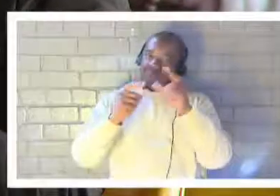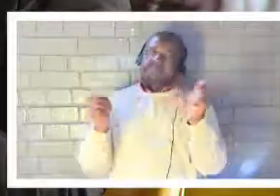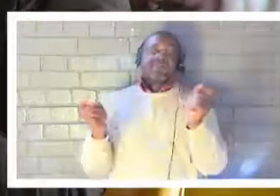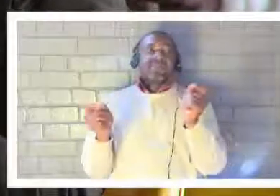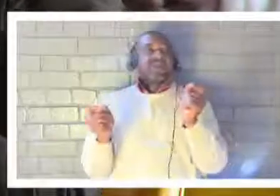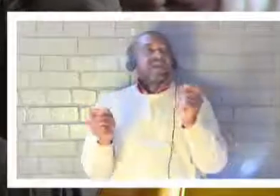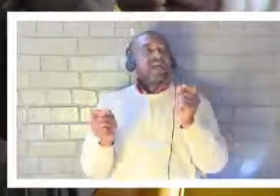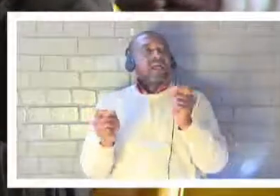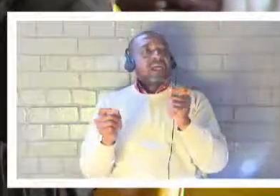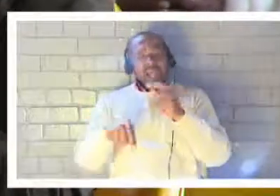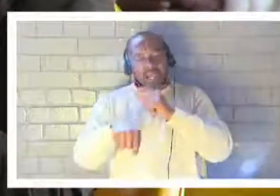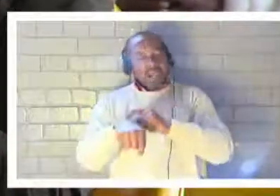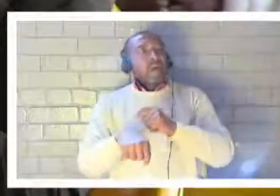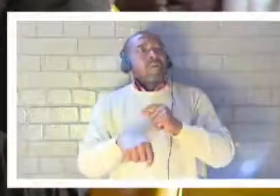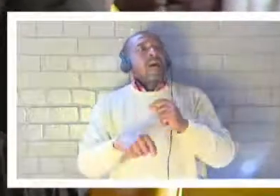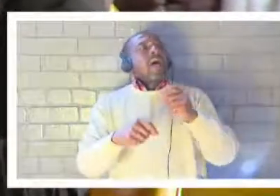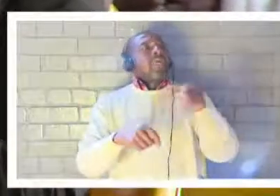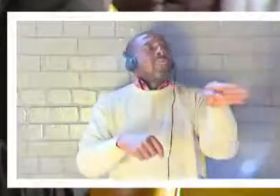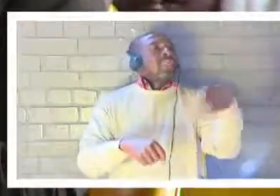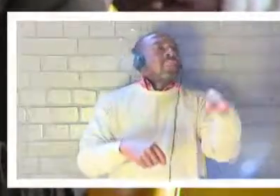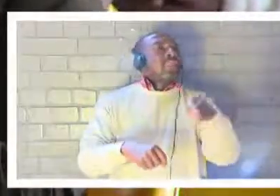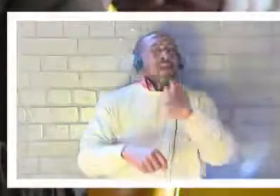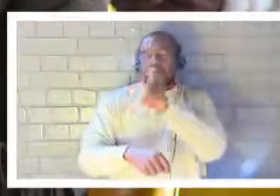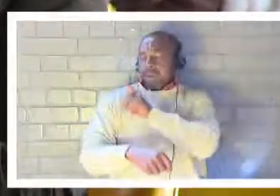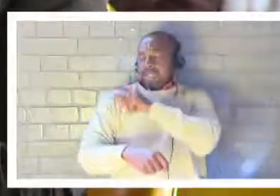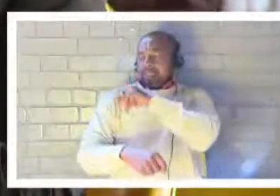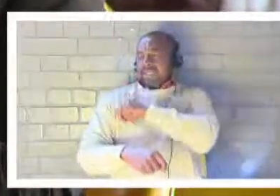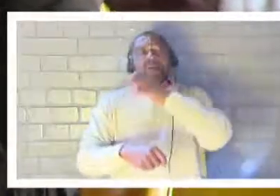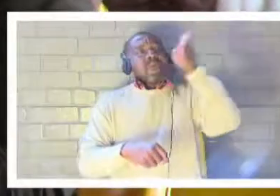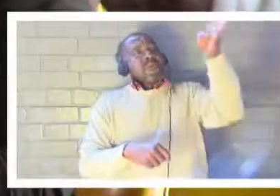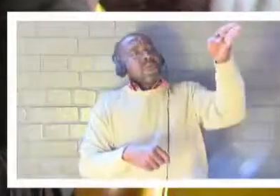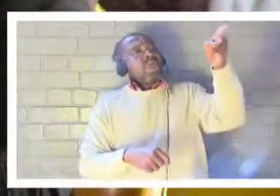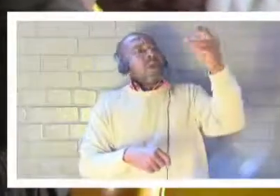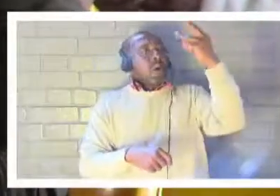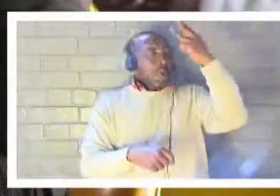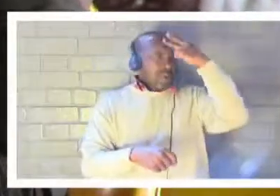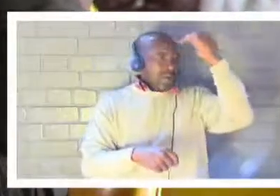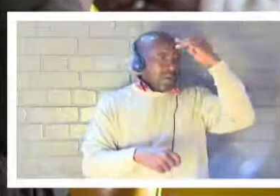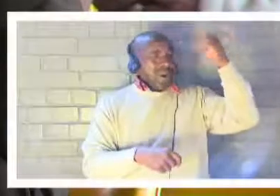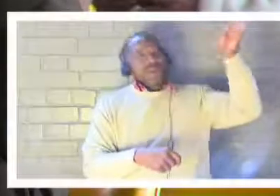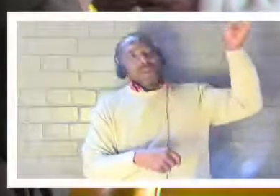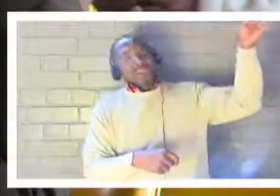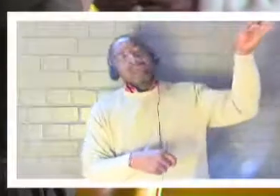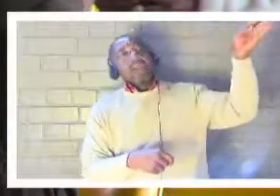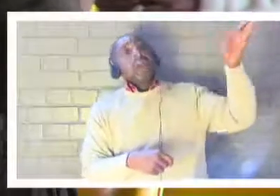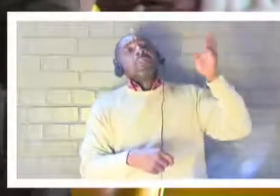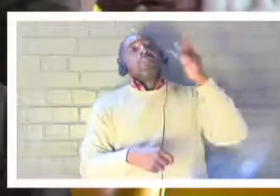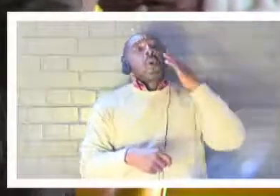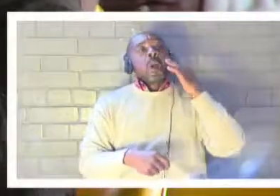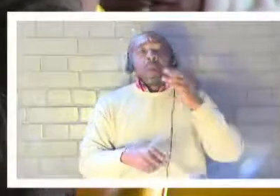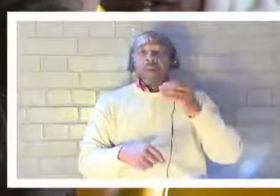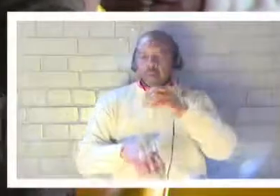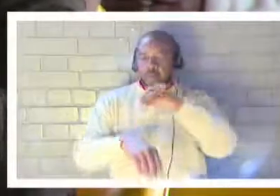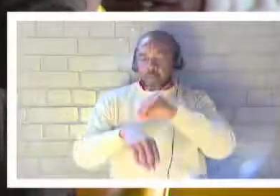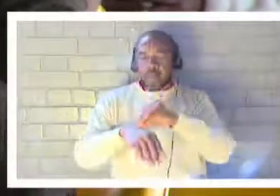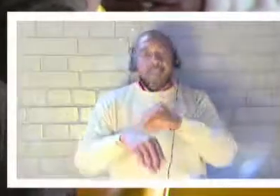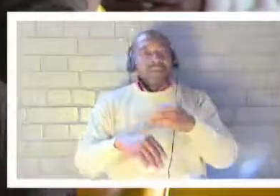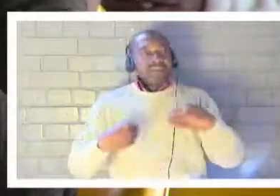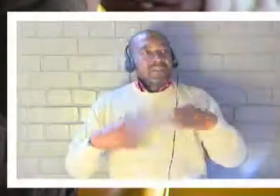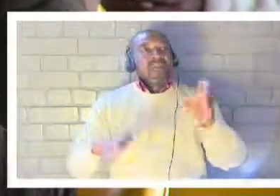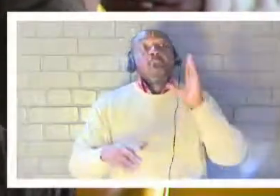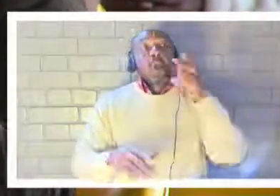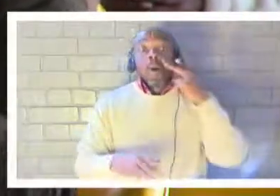I'm in Limpopo. And then you say, but I thought that we're using a local database. So that thing